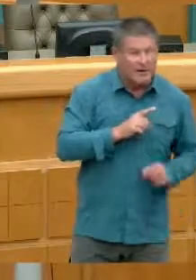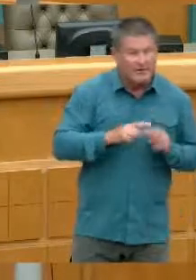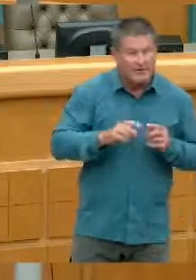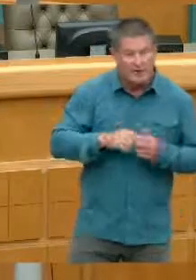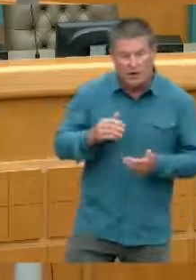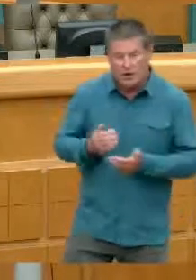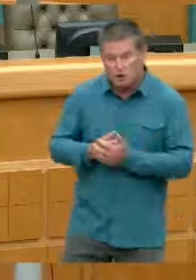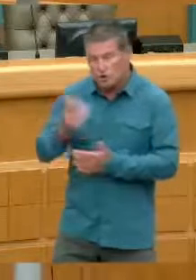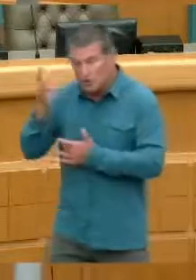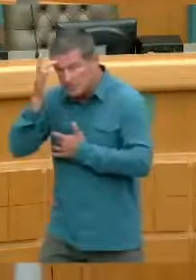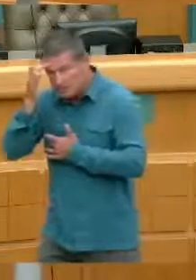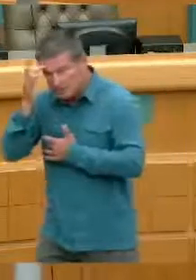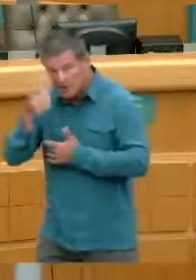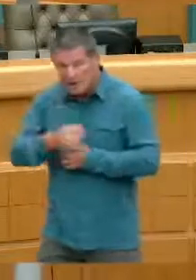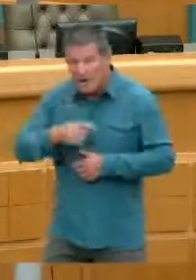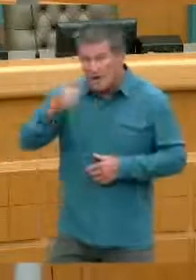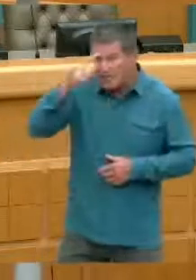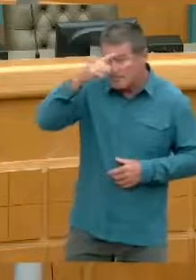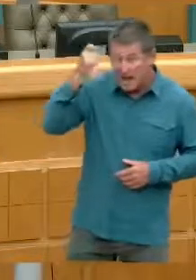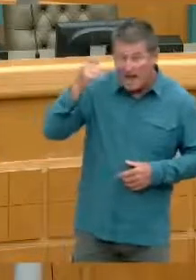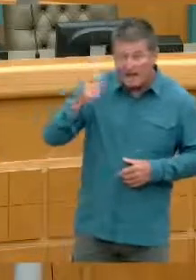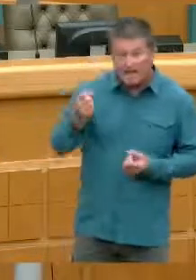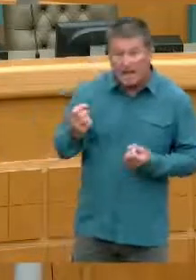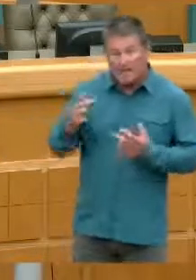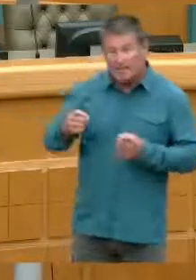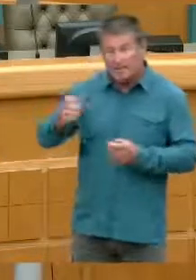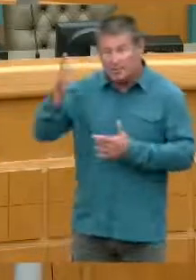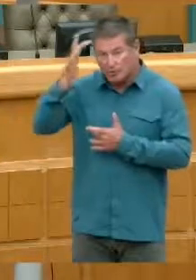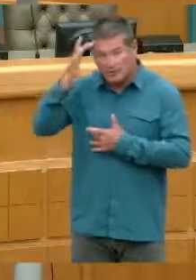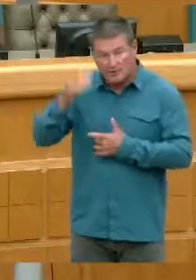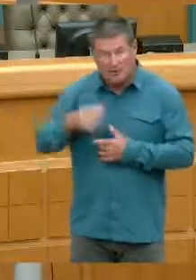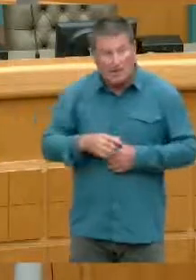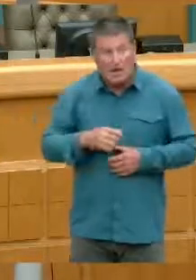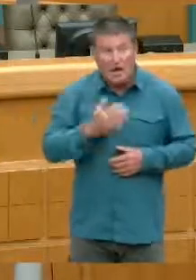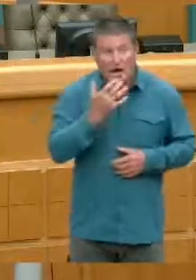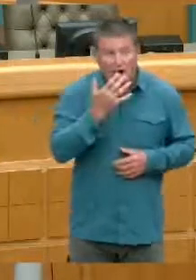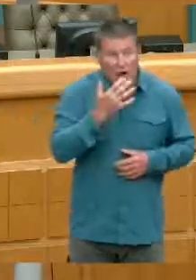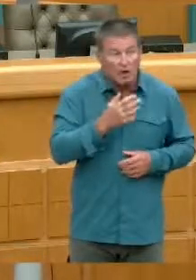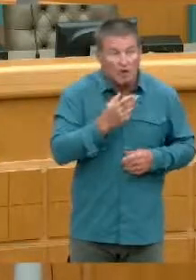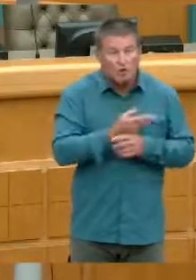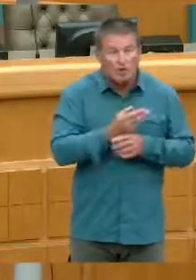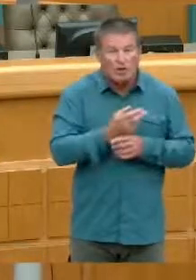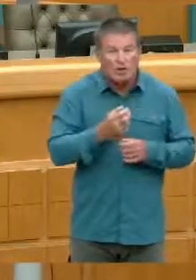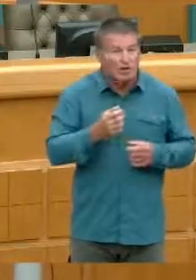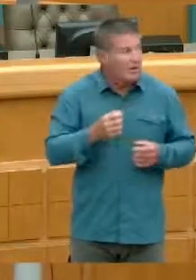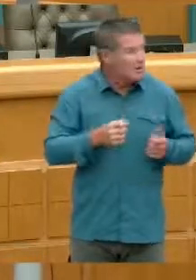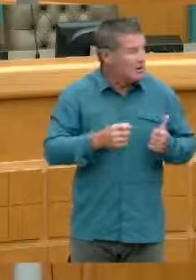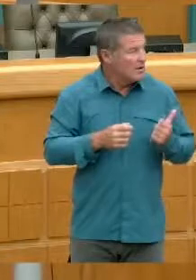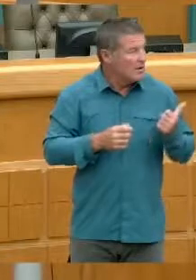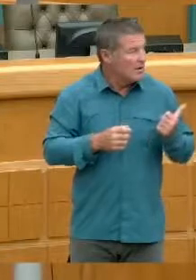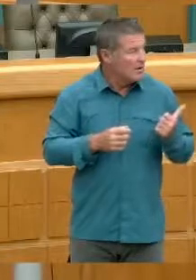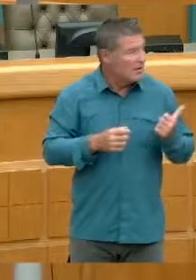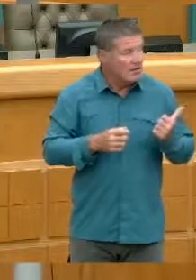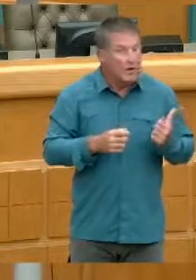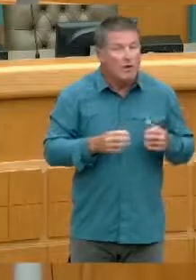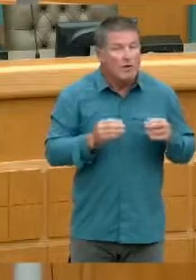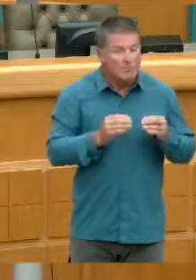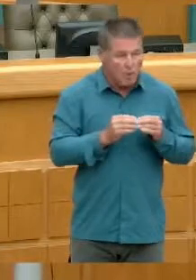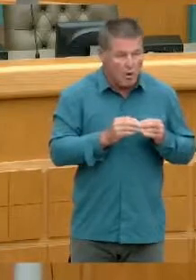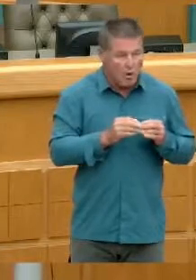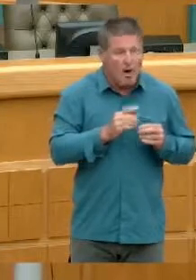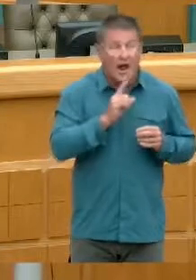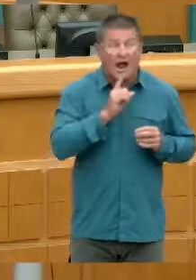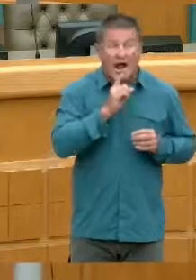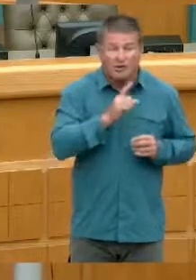black. So the black is going off of that, the numbers on that axis. The color is going off the numbers on this axis. There's going to be more